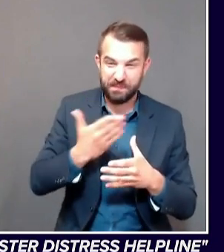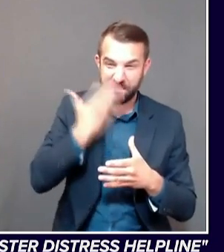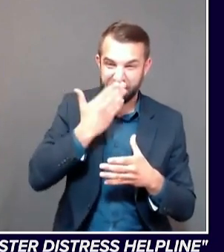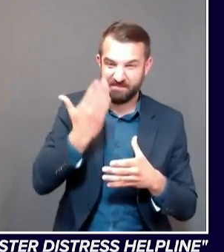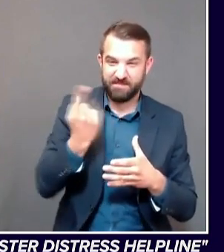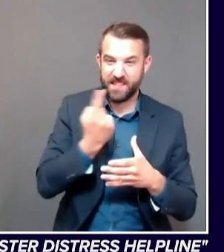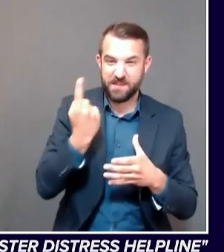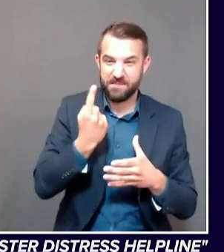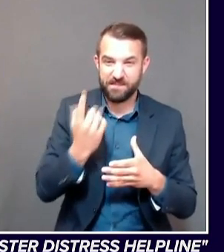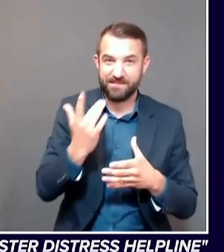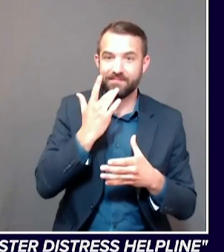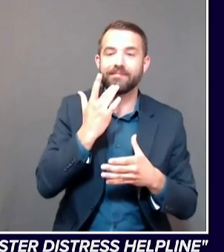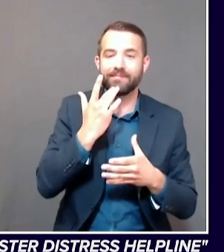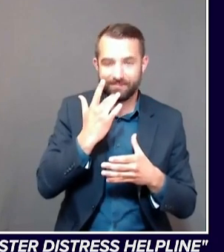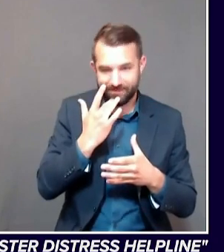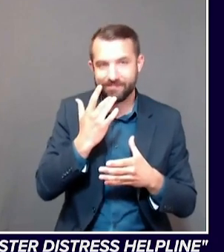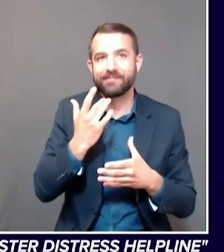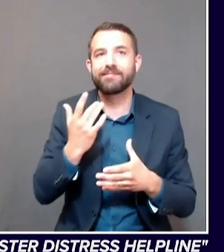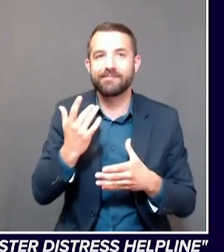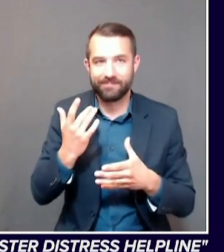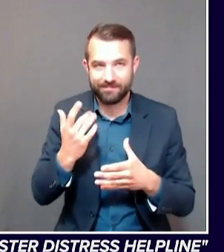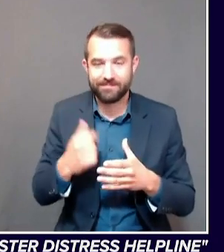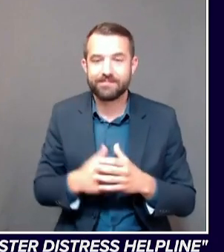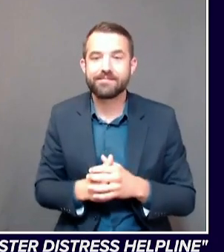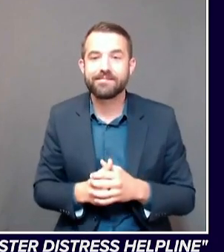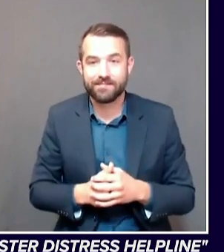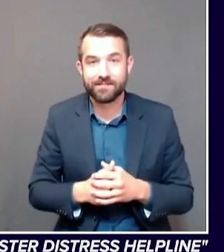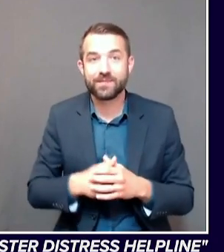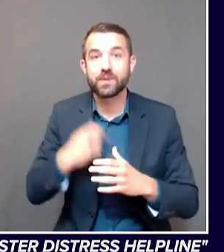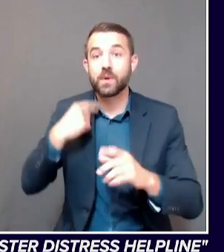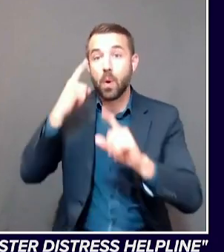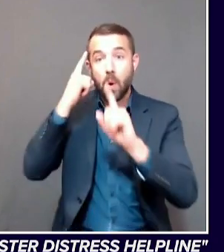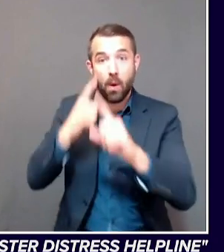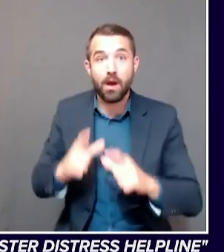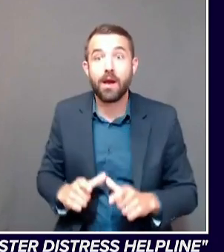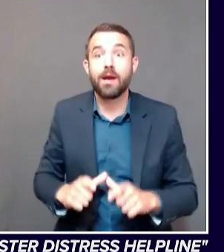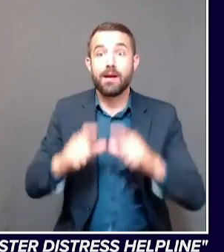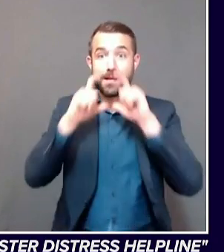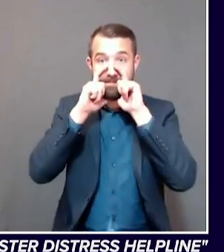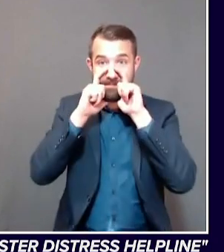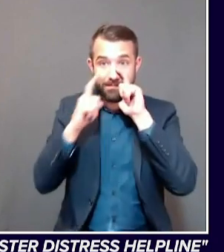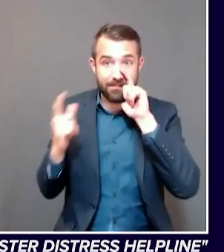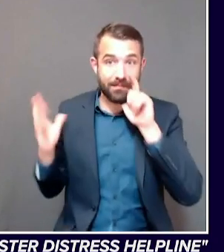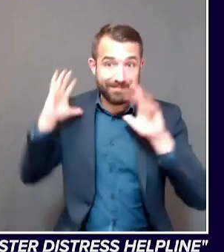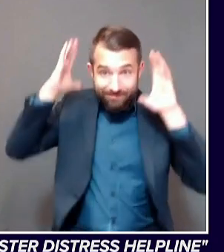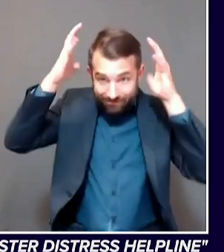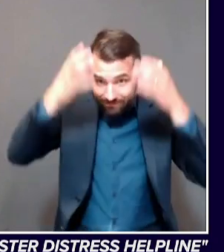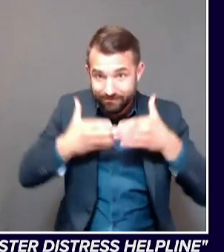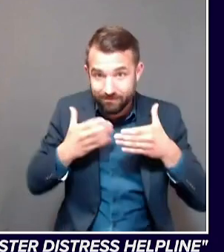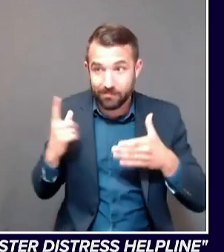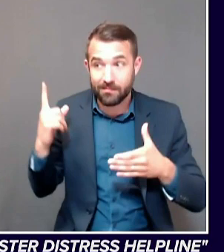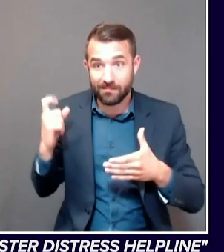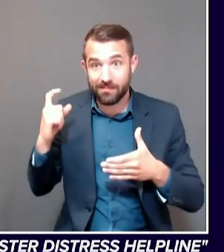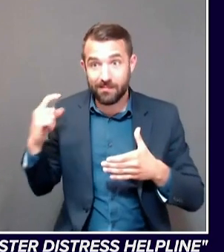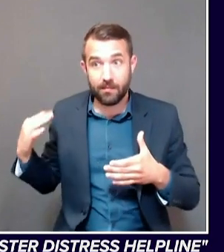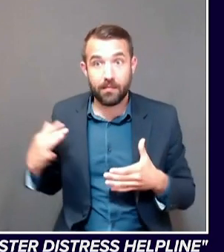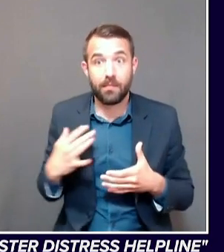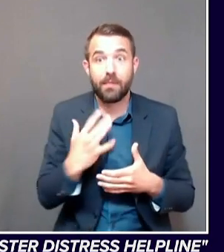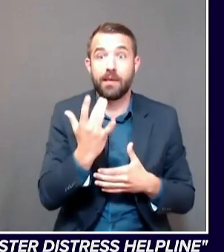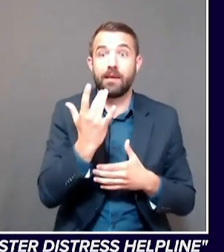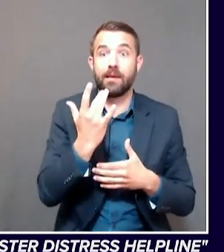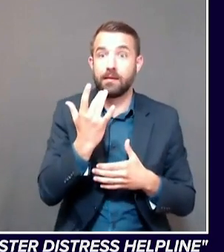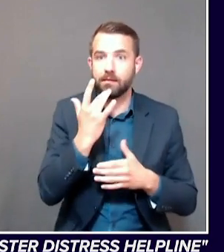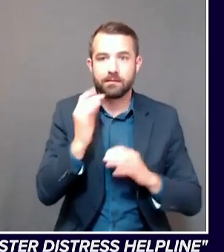we mean is that after you put your mask on and you put the hood on, the solution is sprayed around you. And if you can smell that